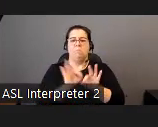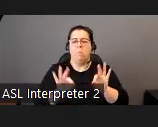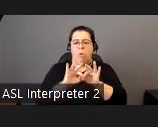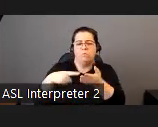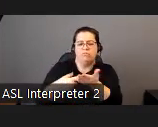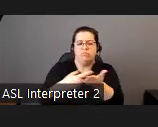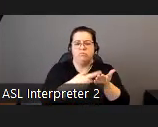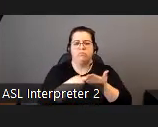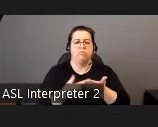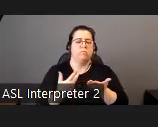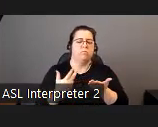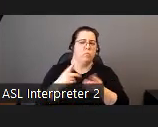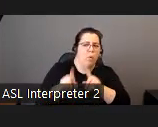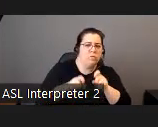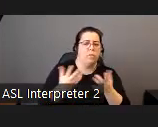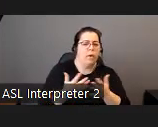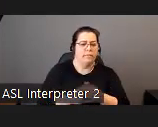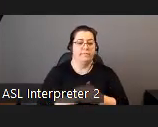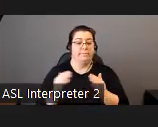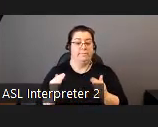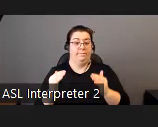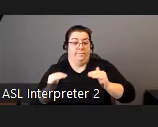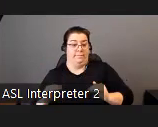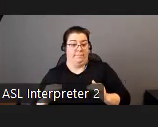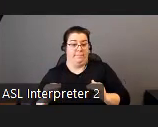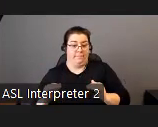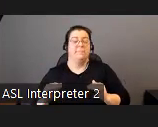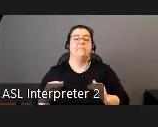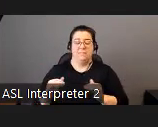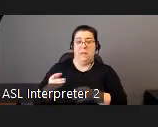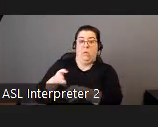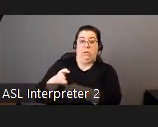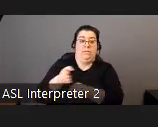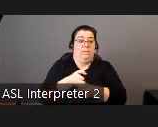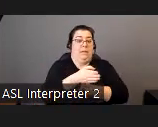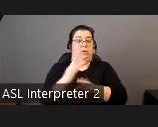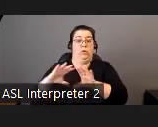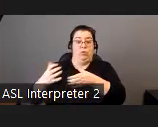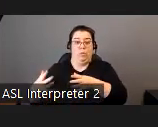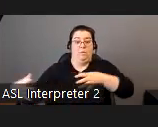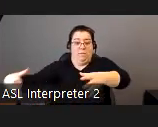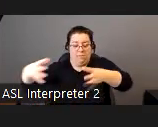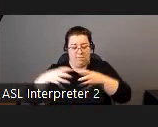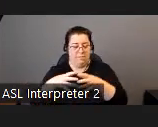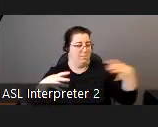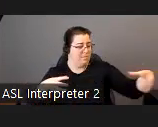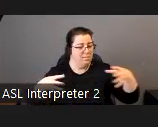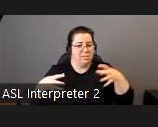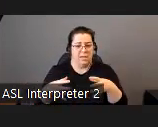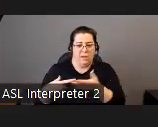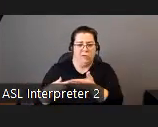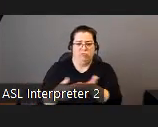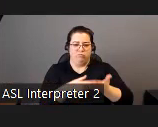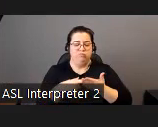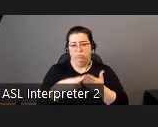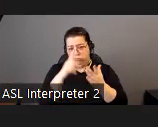of workshops recently with multi-sector groups in communities, the coordinating committees, the networks, and I